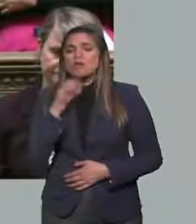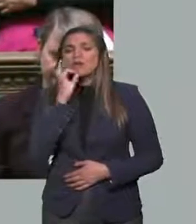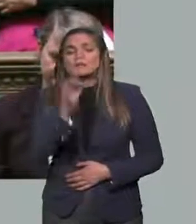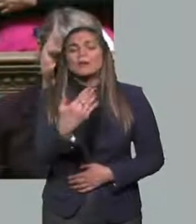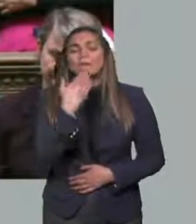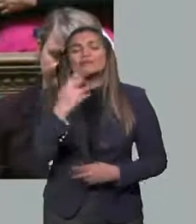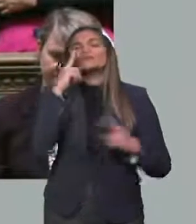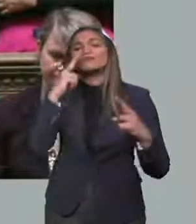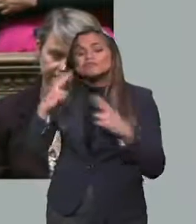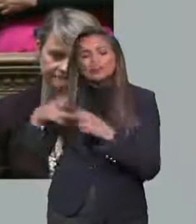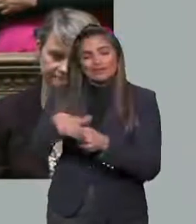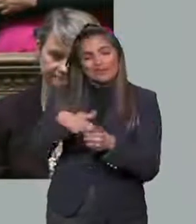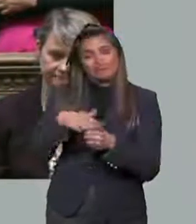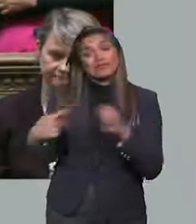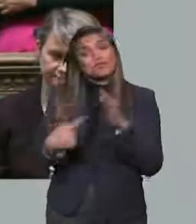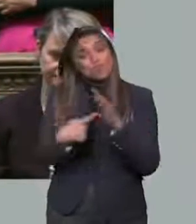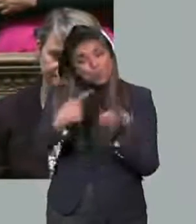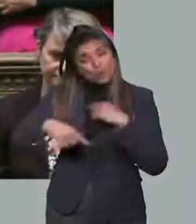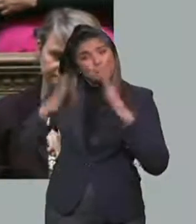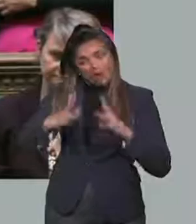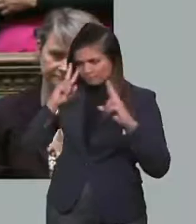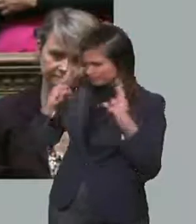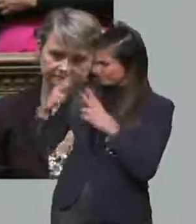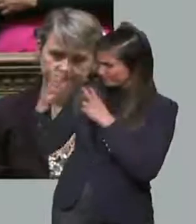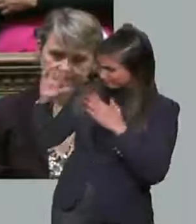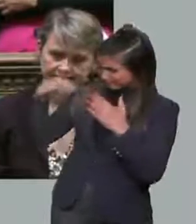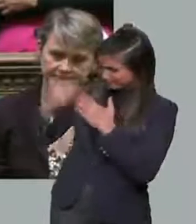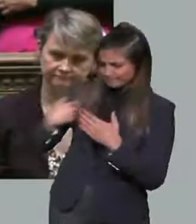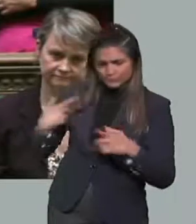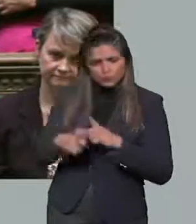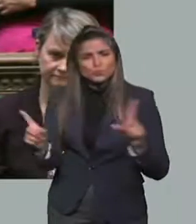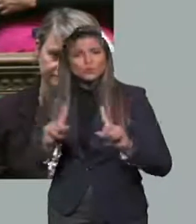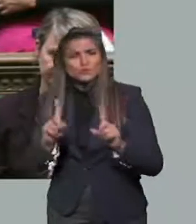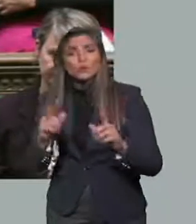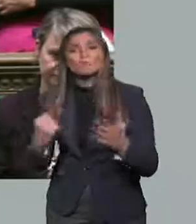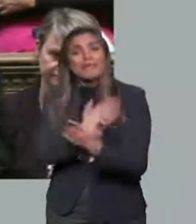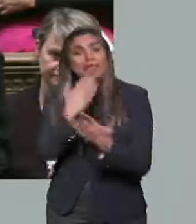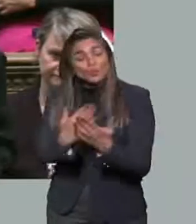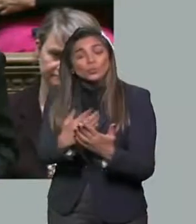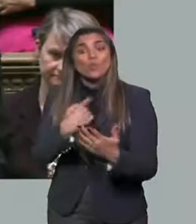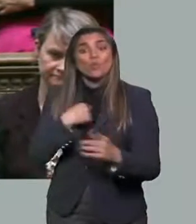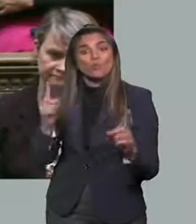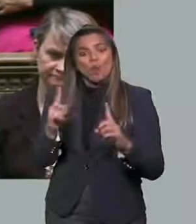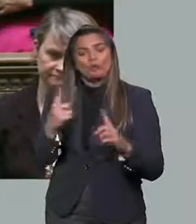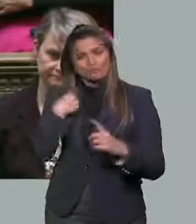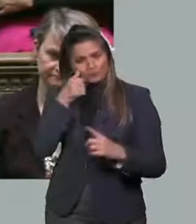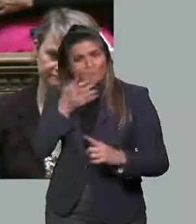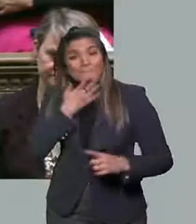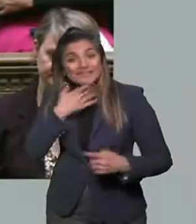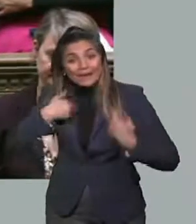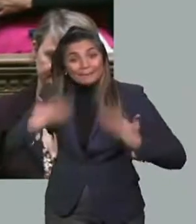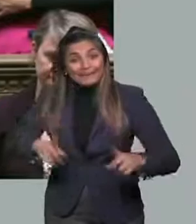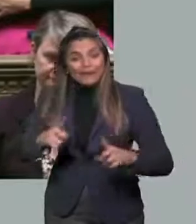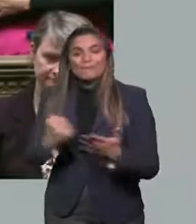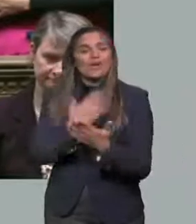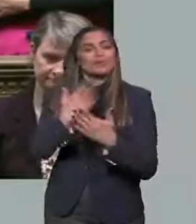review, that it's important to learn from our mistakes so we don't end up with other innocent families facing this ordeal again.